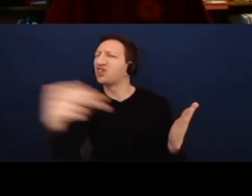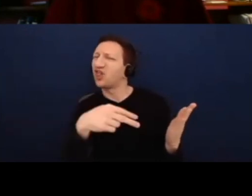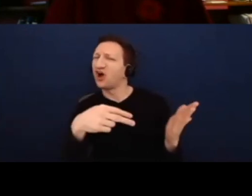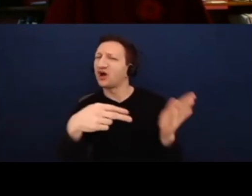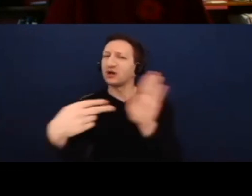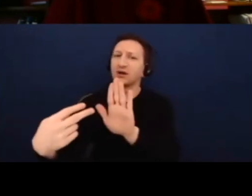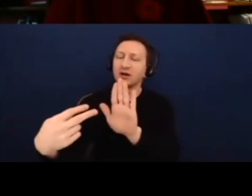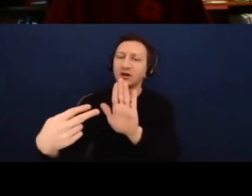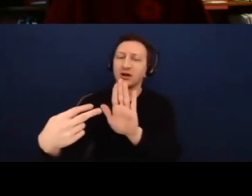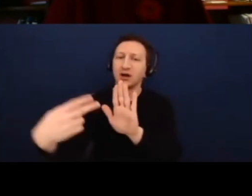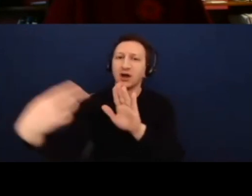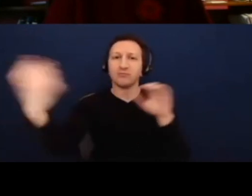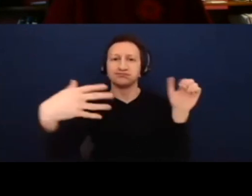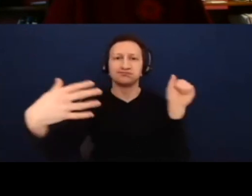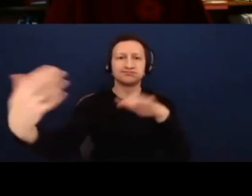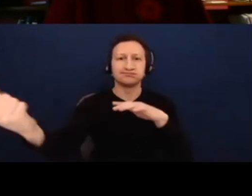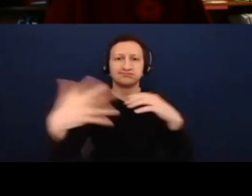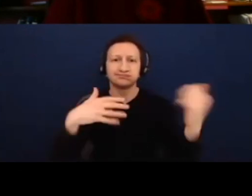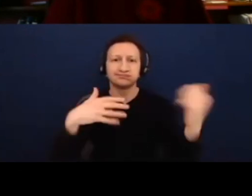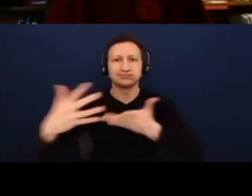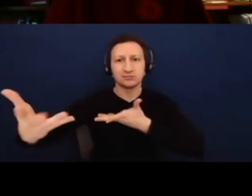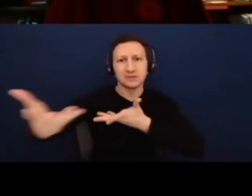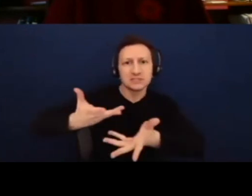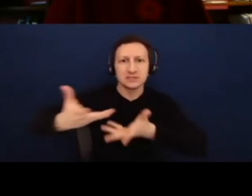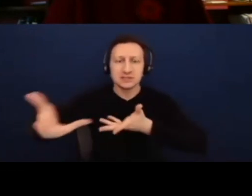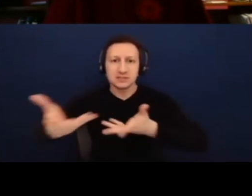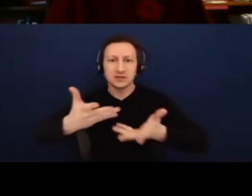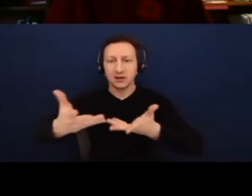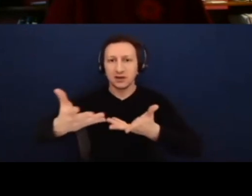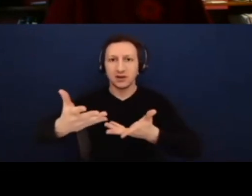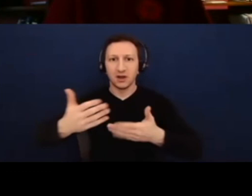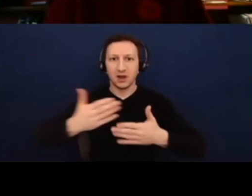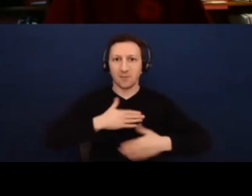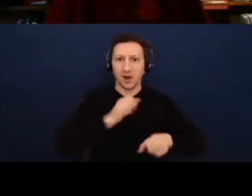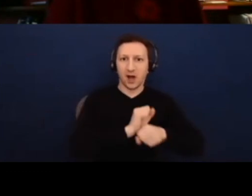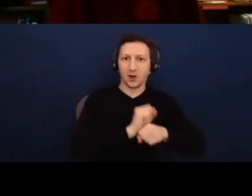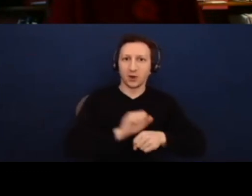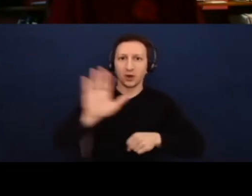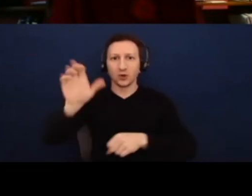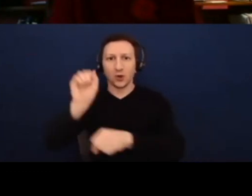can collaborate in that way. And I think it makes everyone's work stronger.